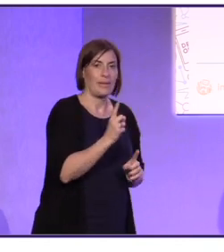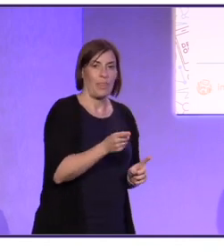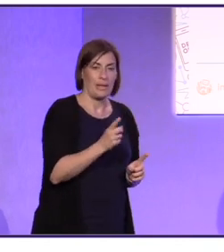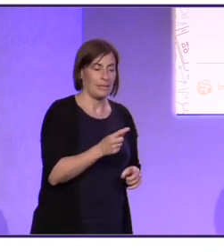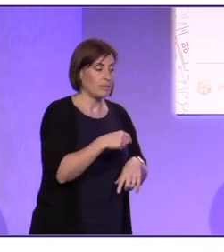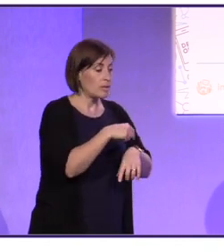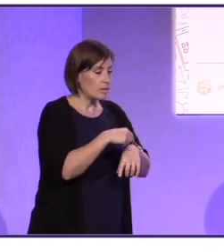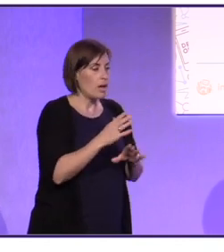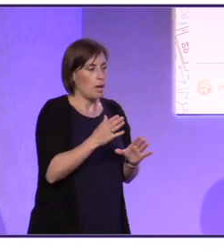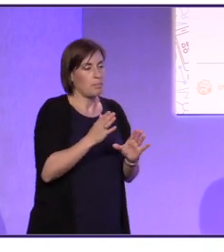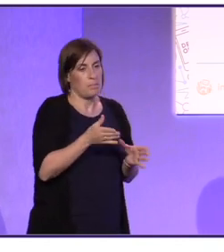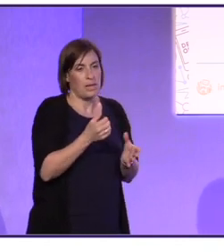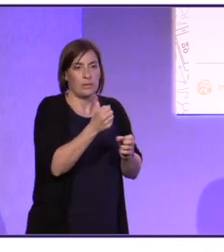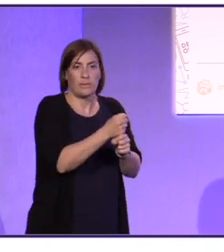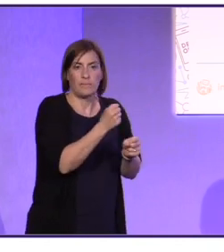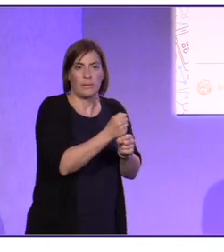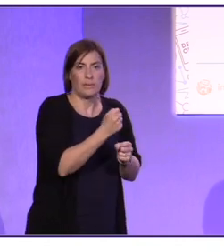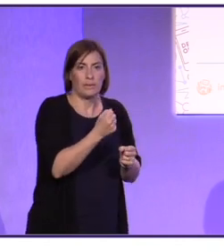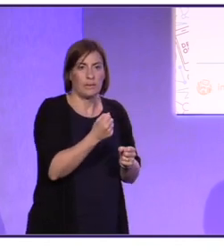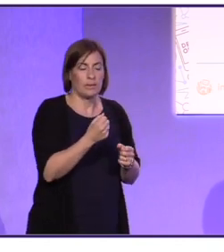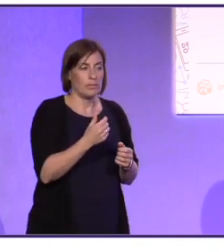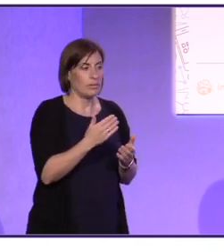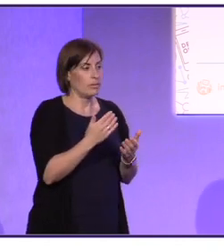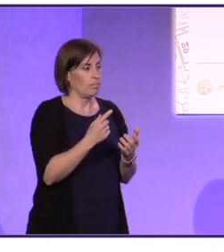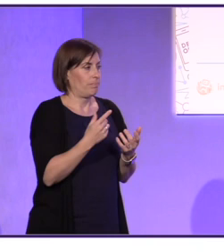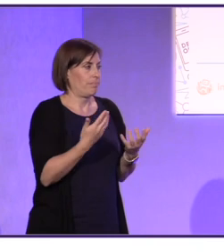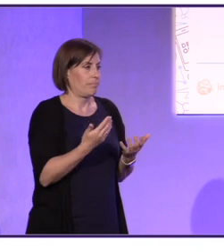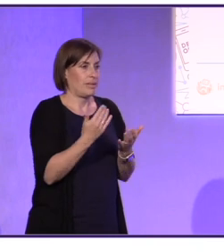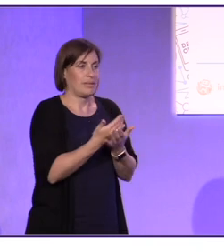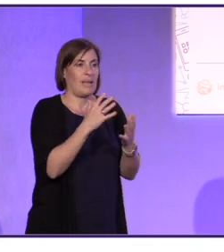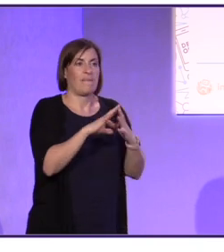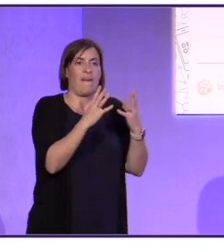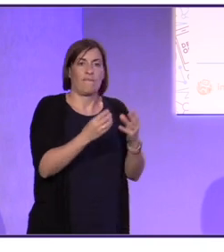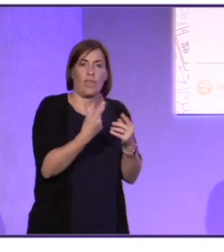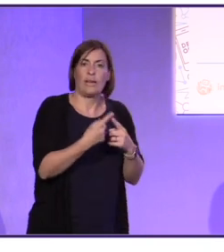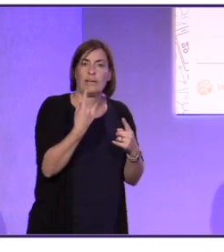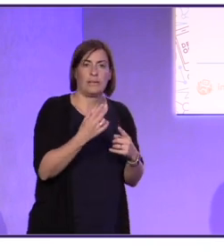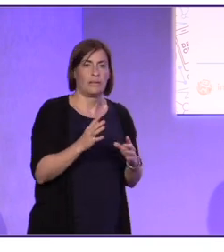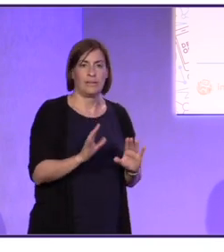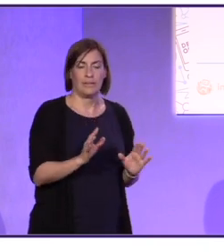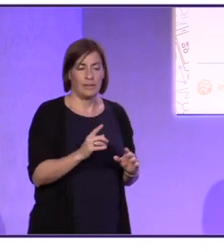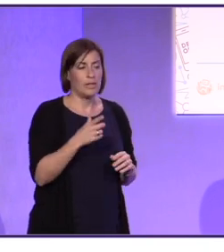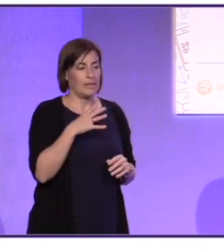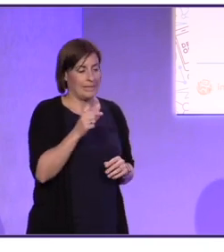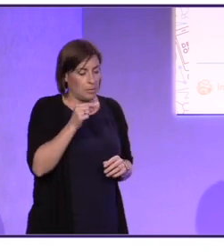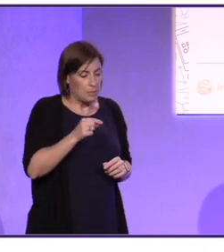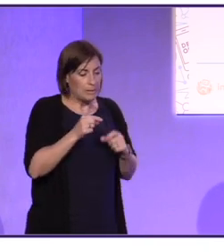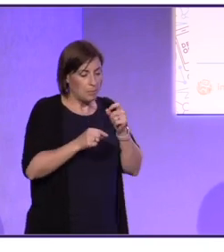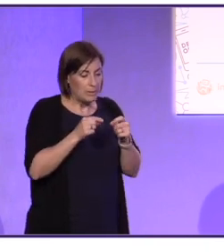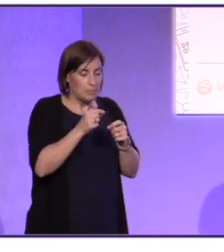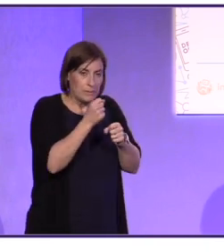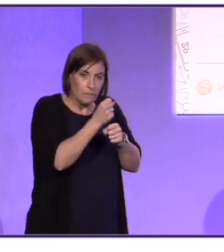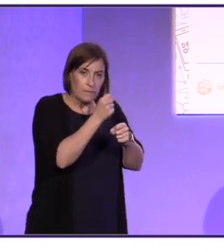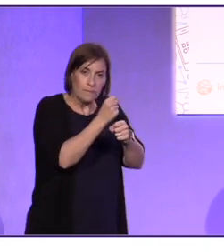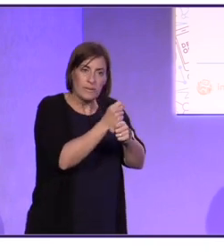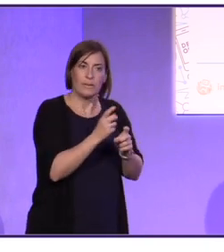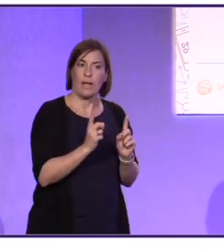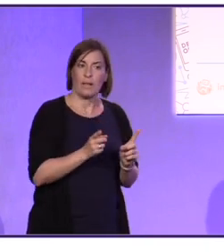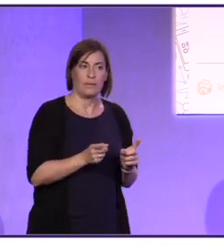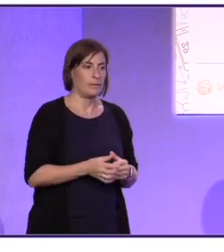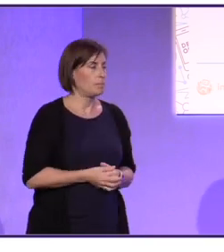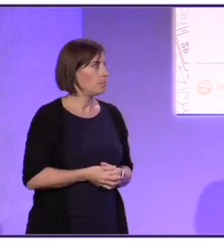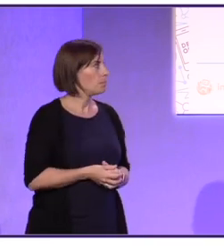fix things over time. We won't save the world in one day, but we can save the world if we do it baby step by baby step.